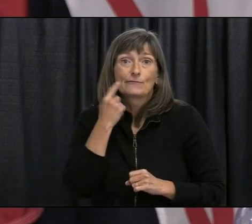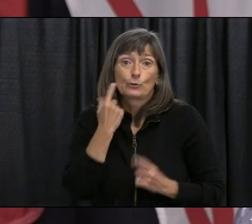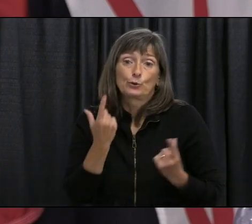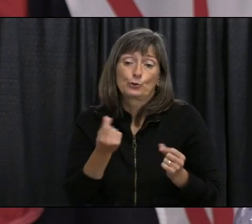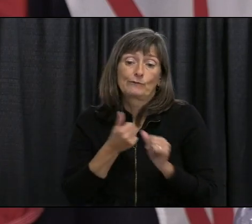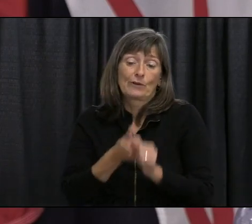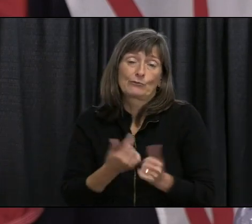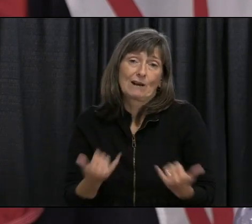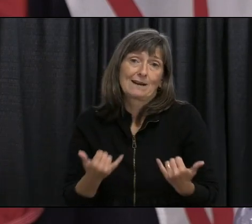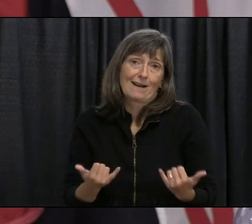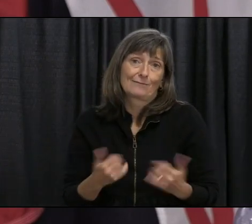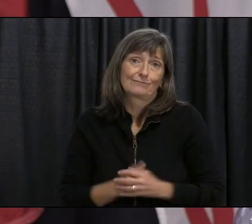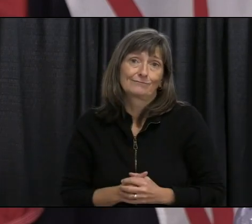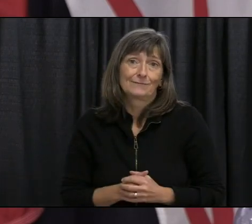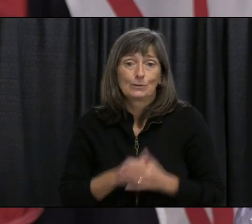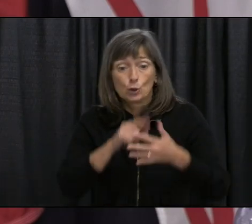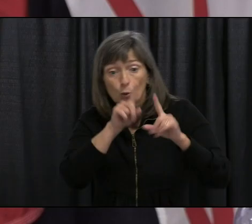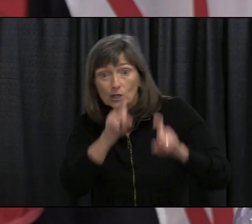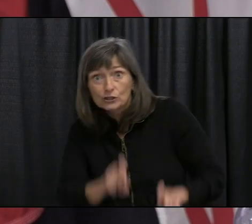we're following at the moment.